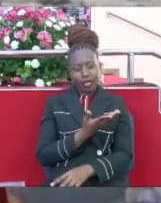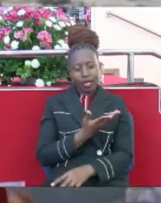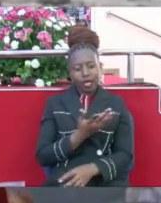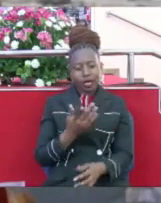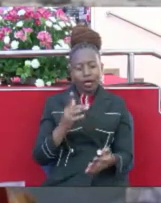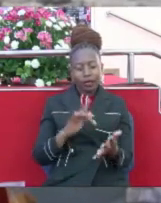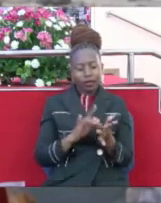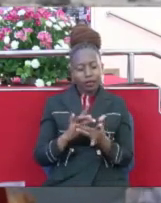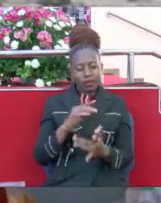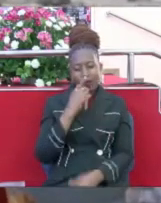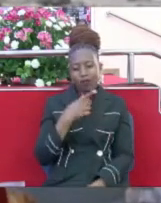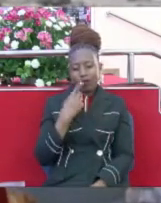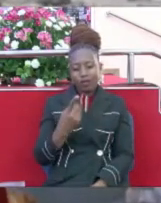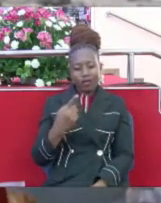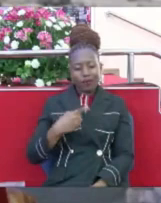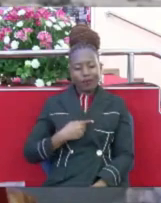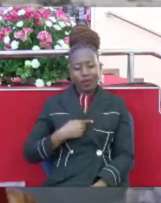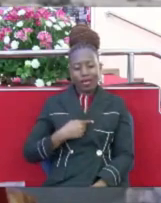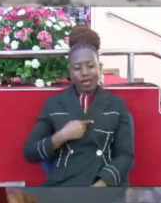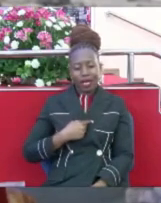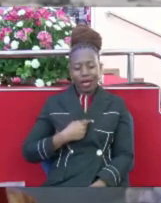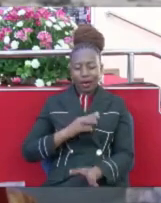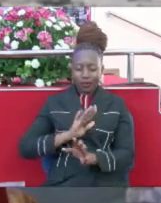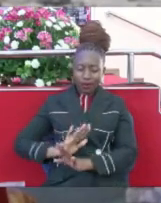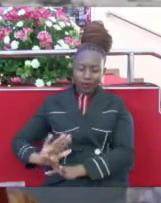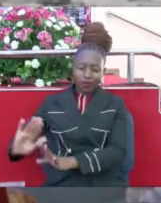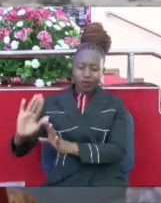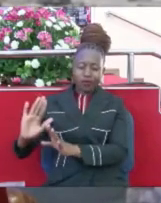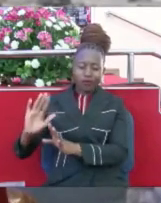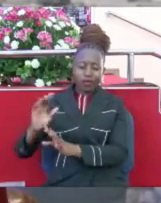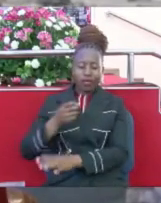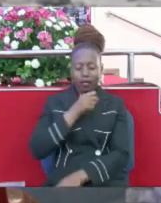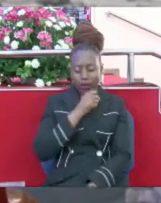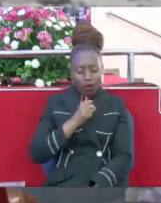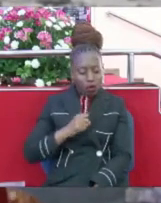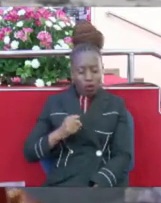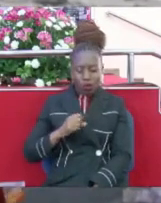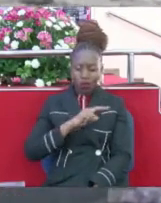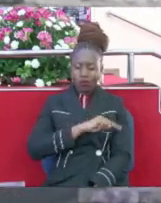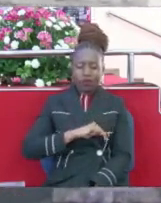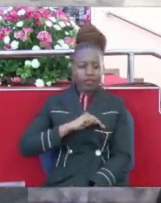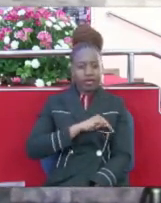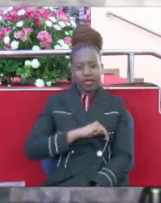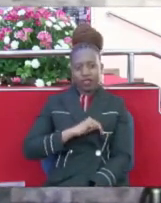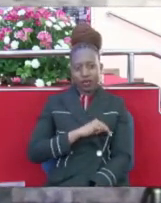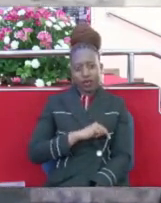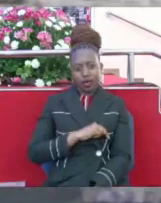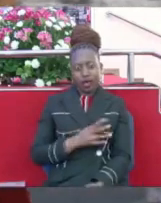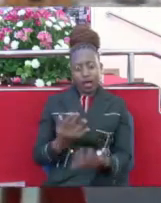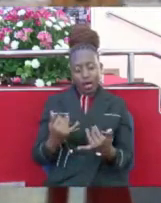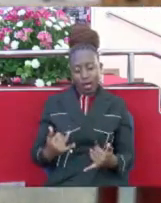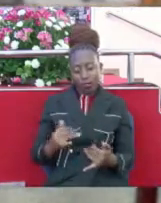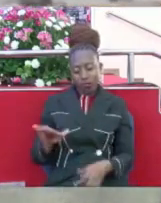the old nature. Ni kwamba Bwana aliwaambia ninakata na kuondoa asili yenu ya kale. It is a place of separation.